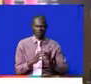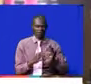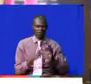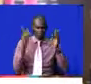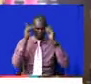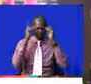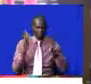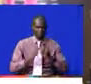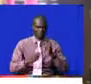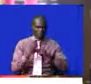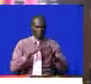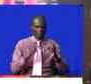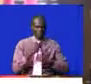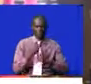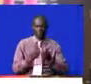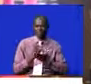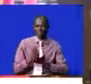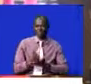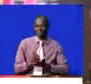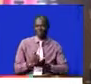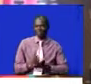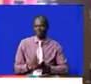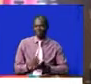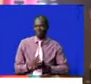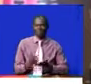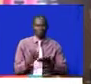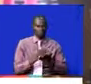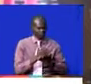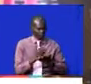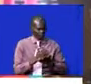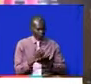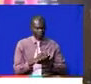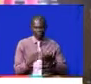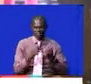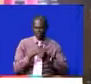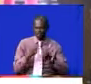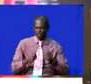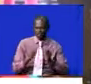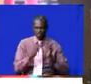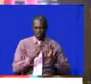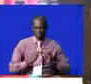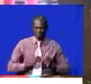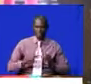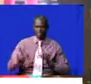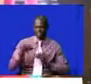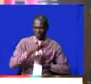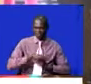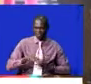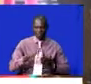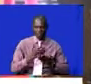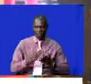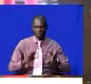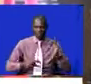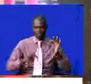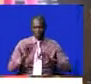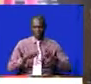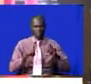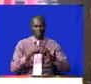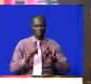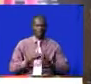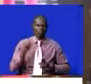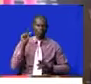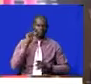a result of ensuring fair distribution in matters of regional balance, gender